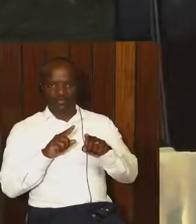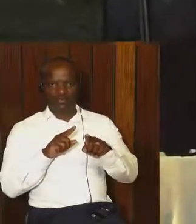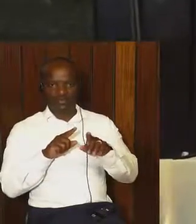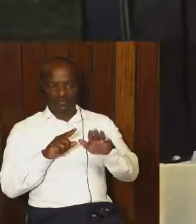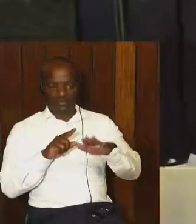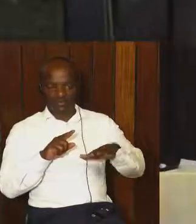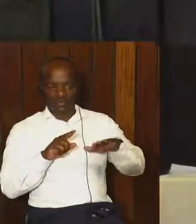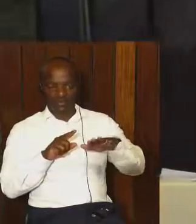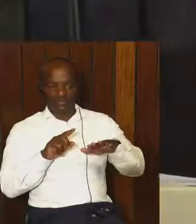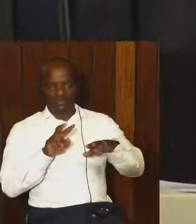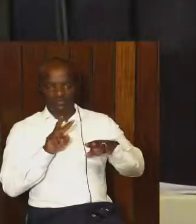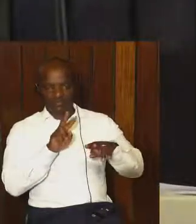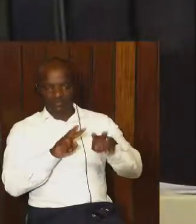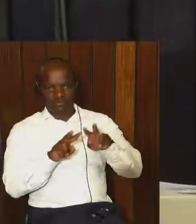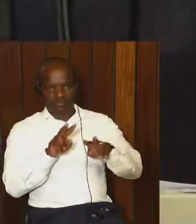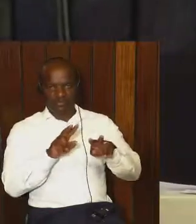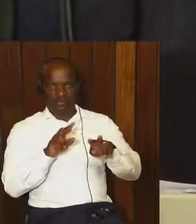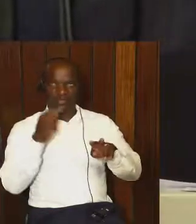in 2019.